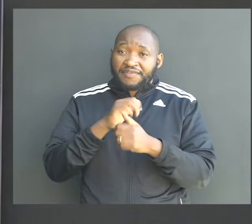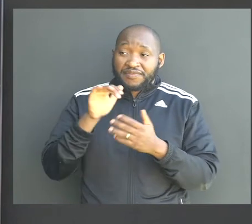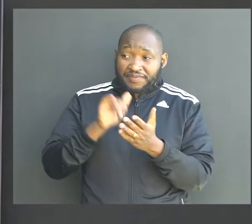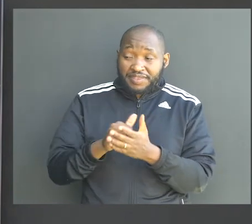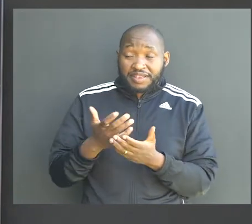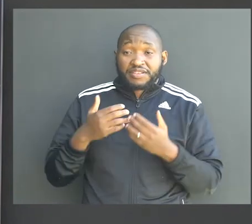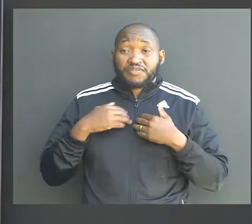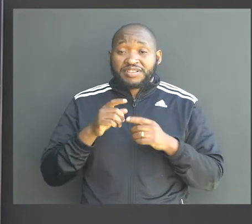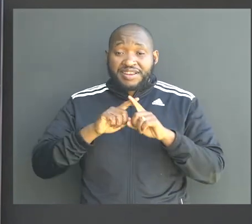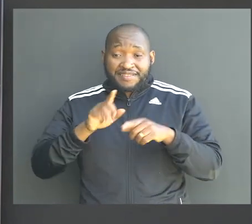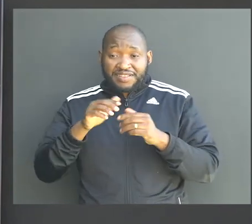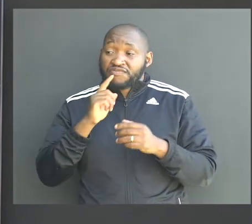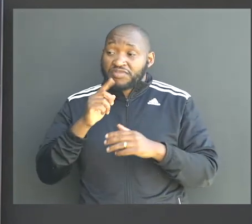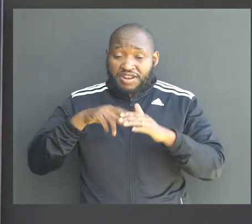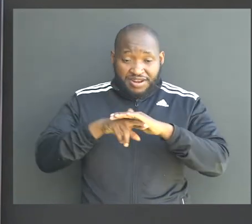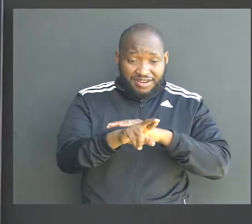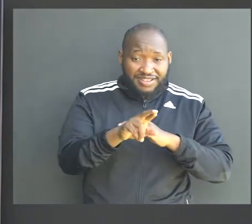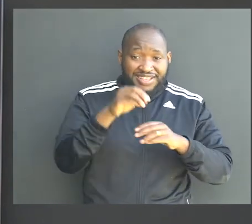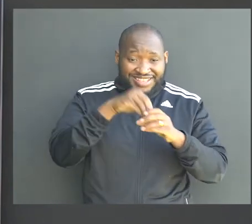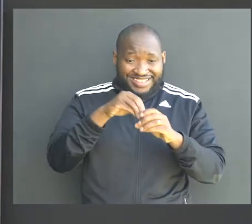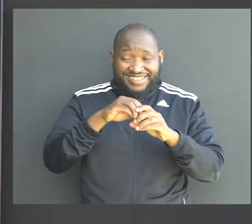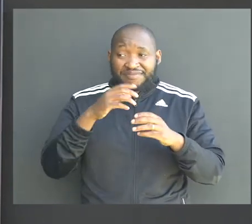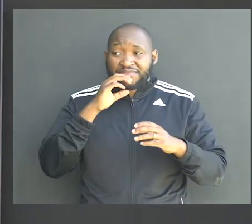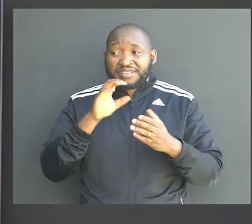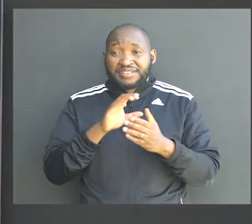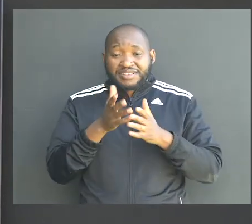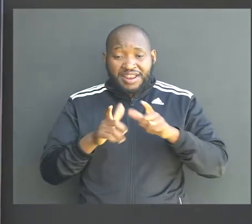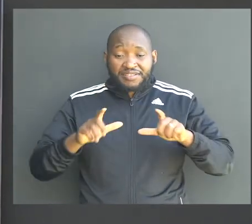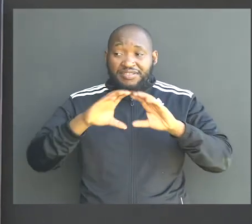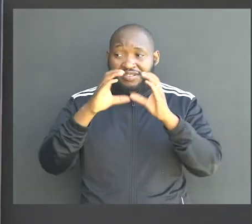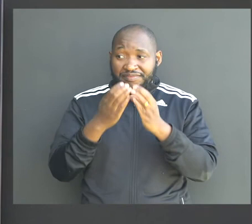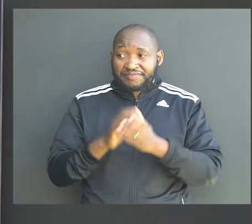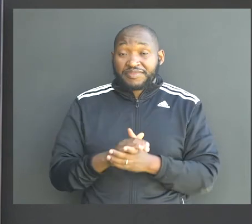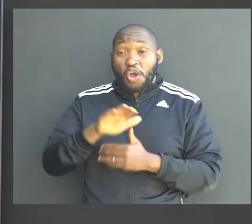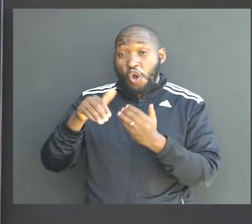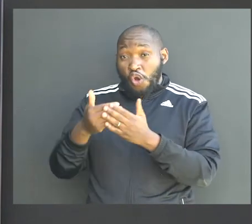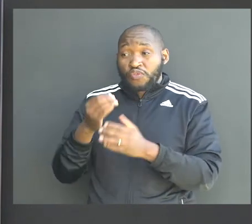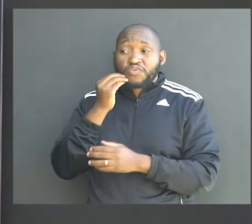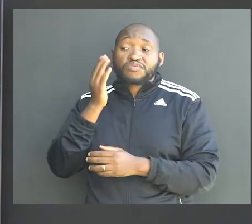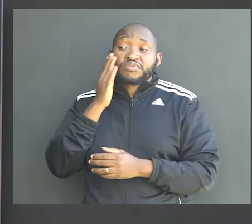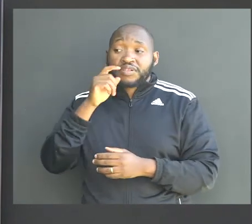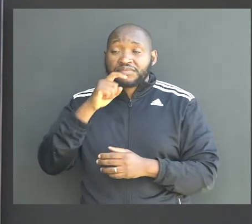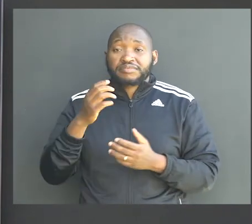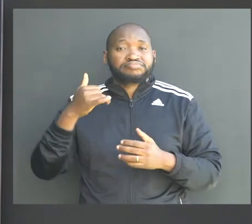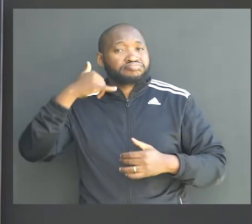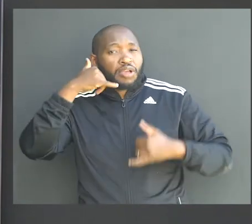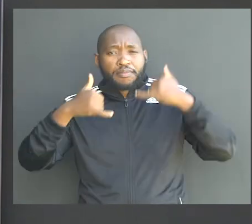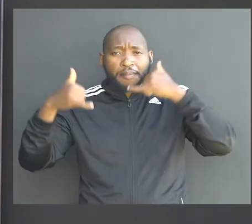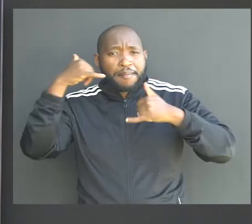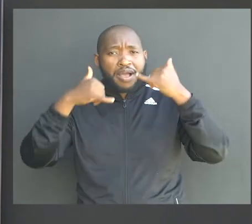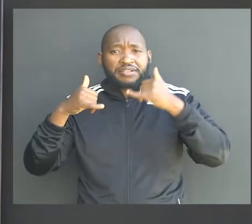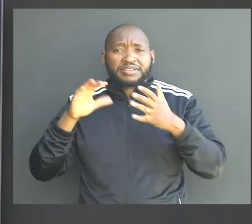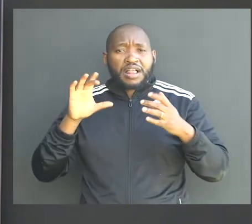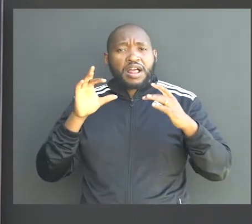that. And you are definitely going to register for one of our courses for sign language. Definitely. And all of you guys who are watching as well, give us a